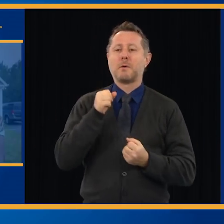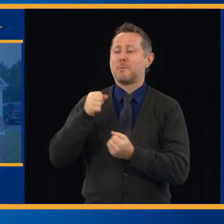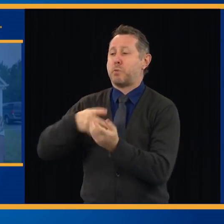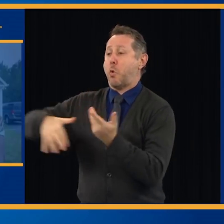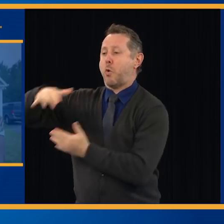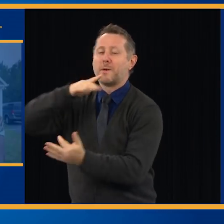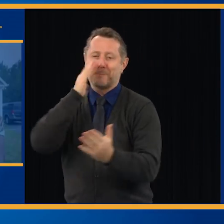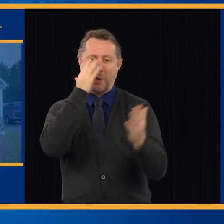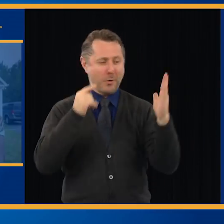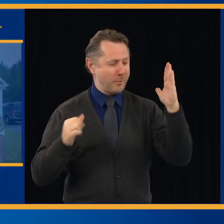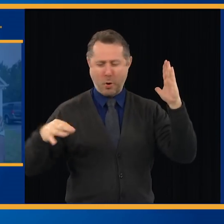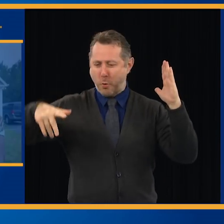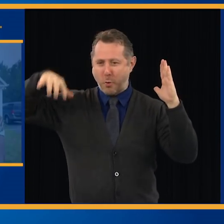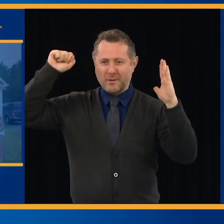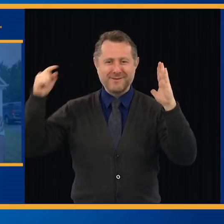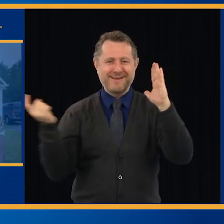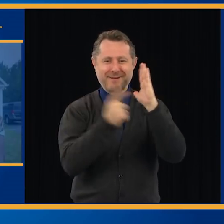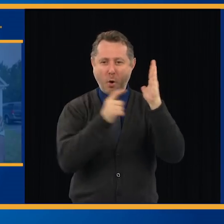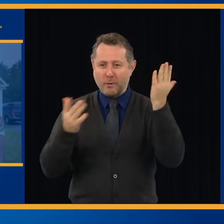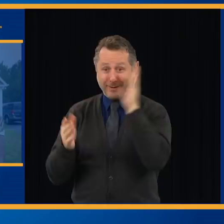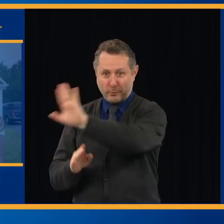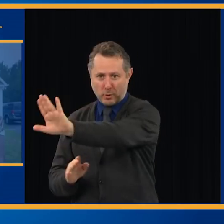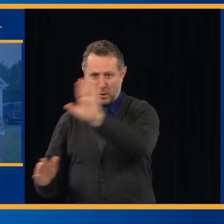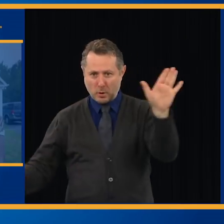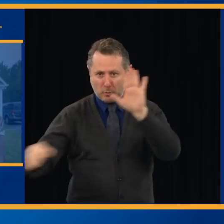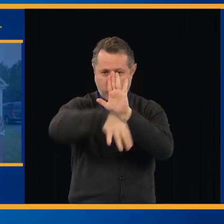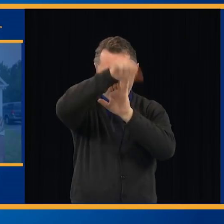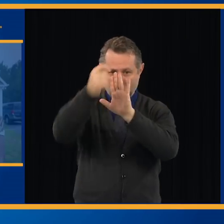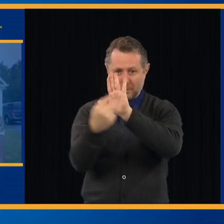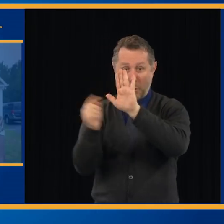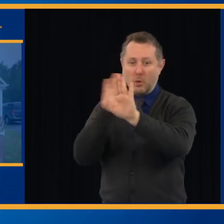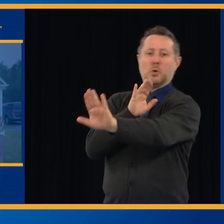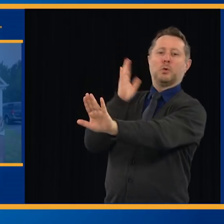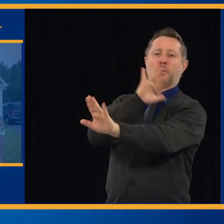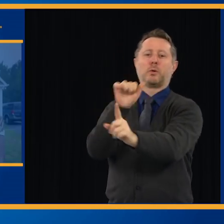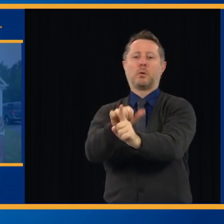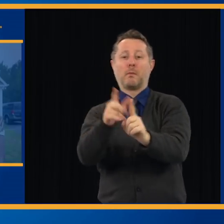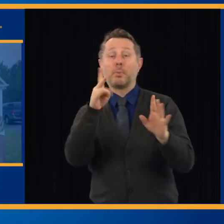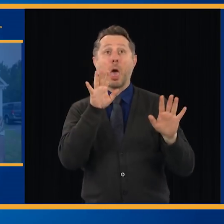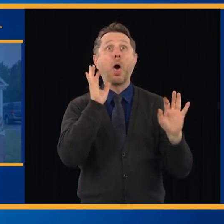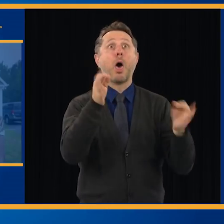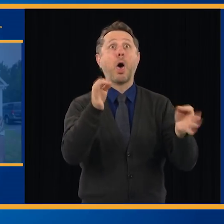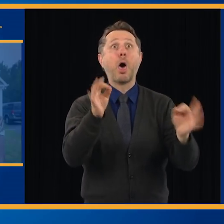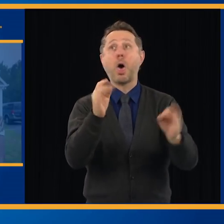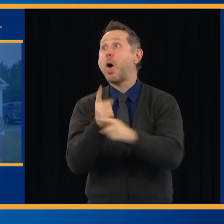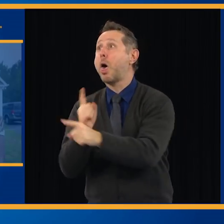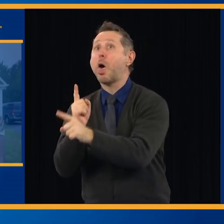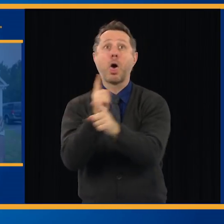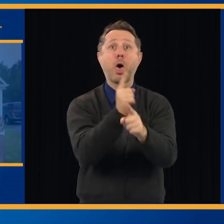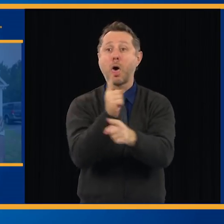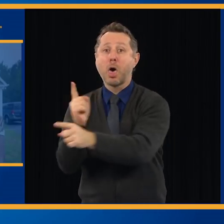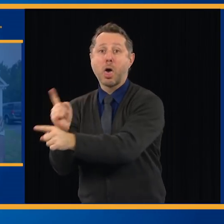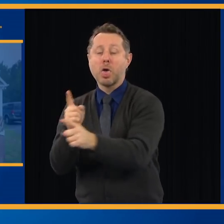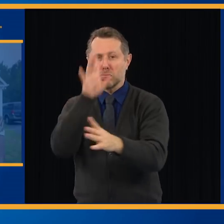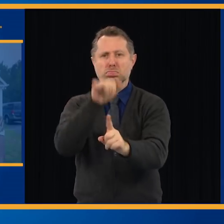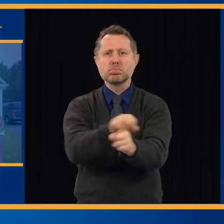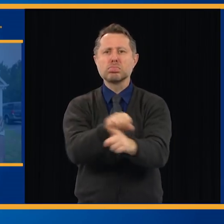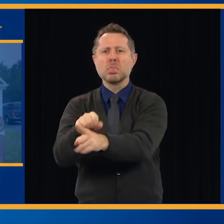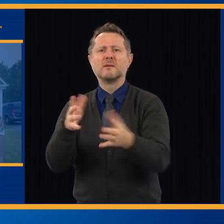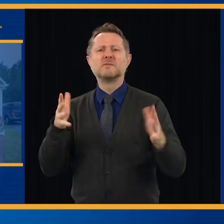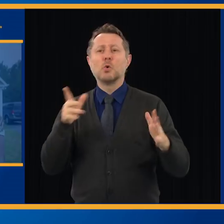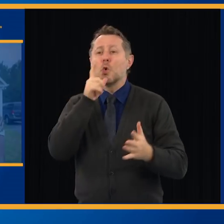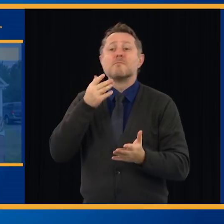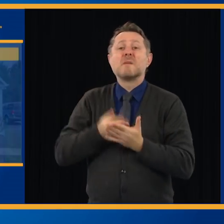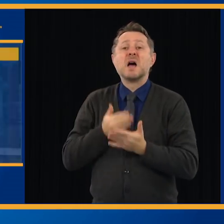people seeing the reality, which is whose pocket they want to put money in versus whose